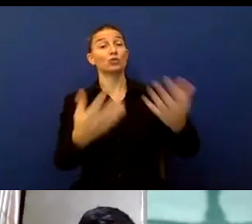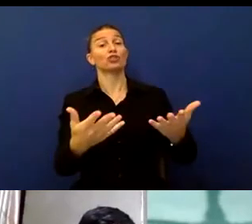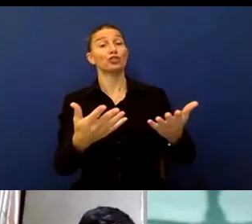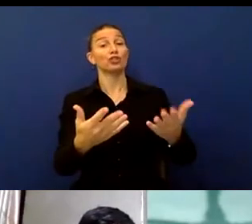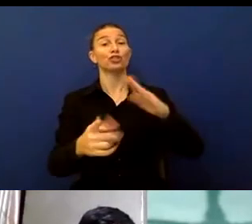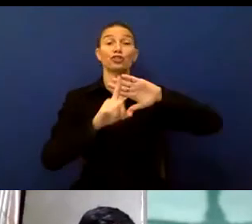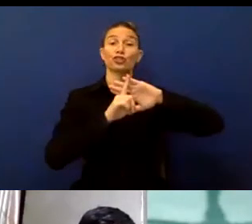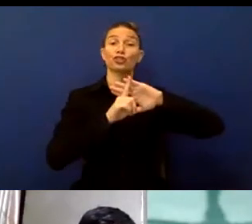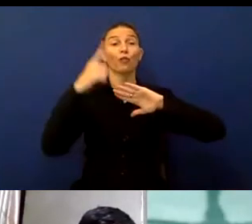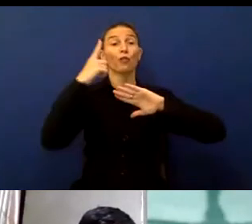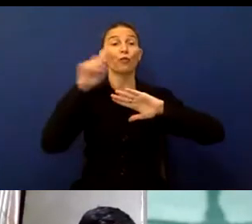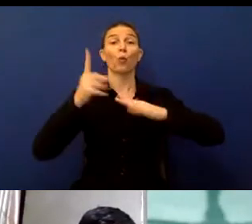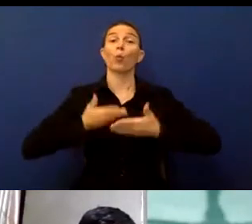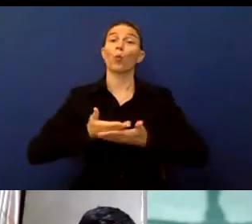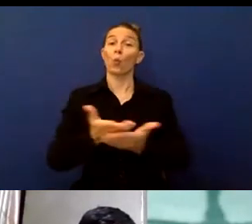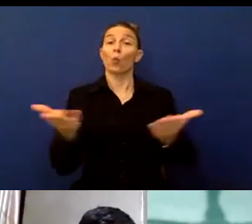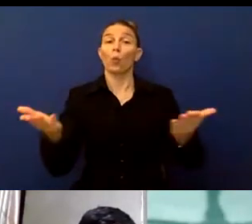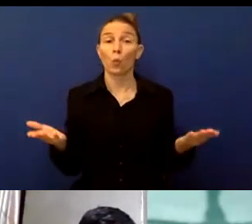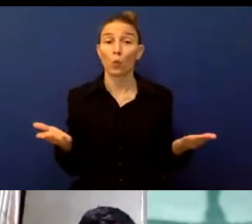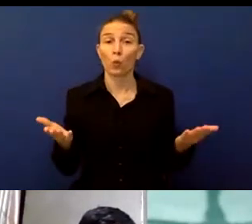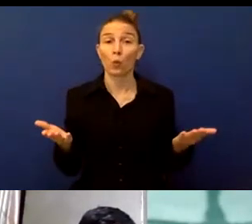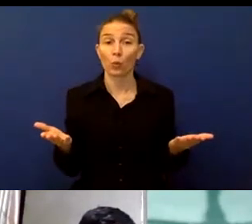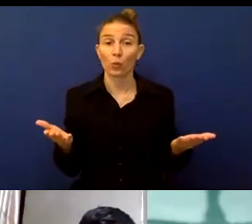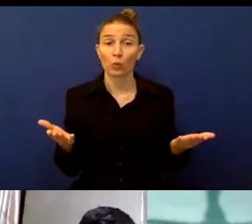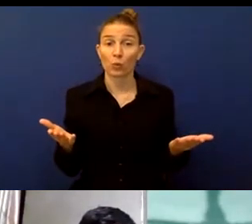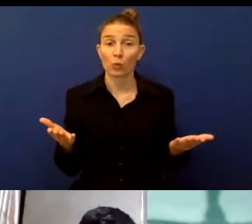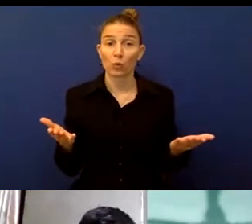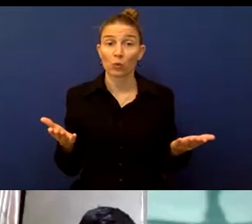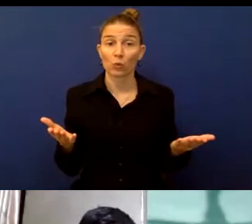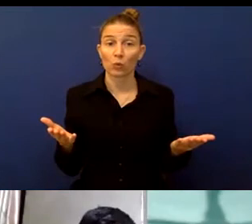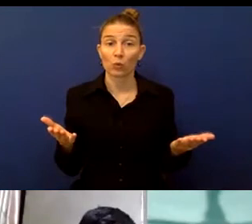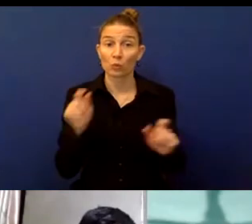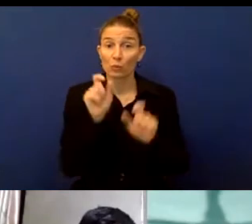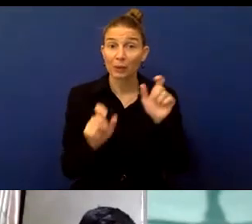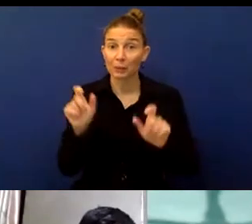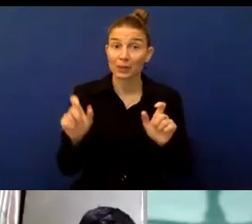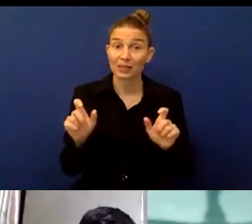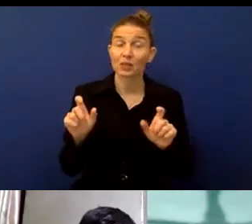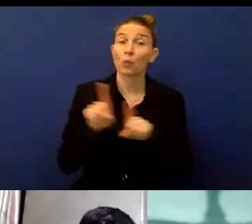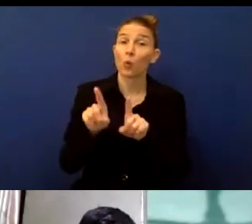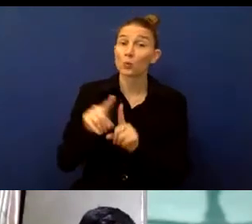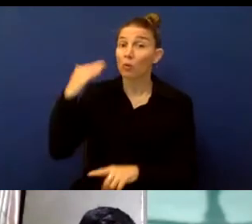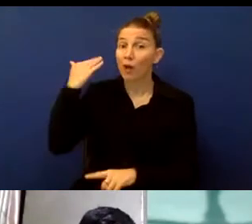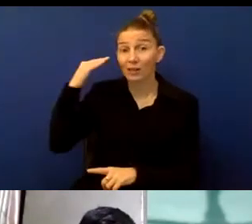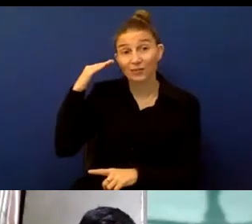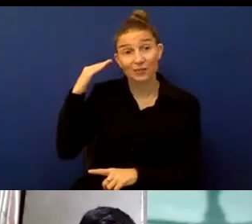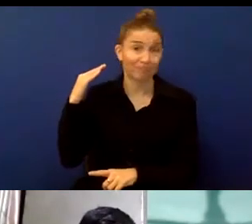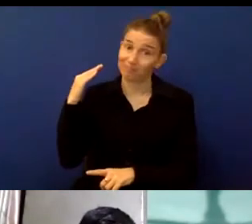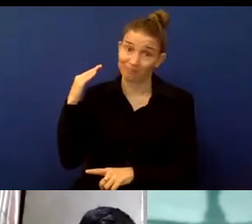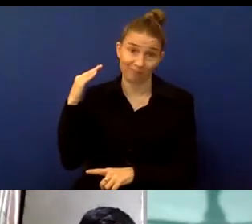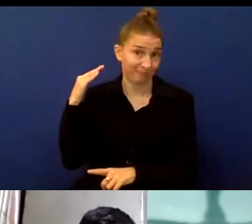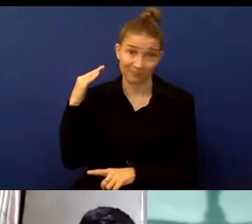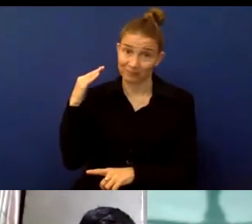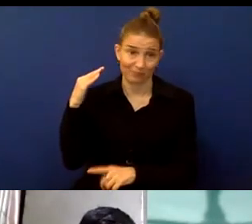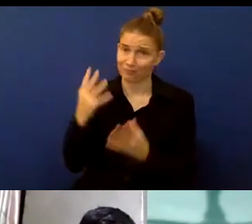it is enough satisfaction to cover the requirements for all people who are having hearing problems. The fact is,